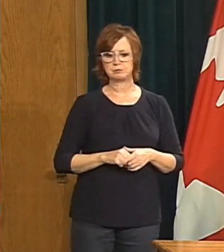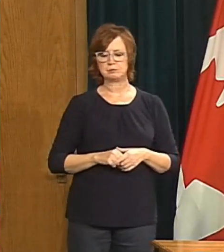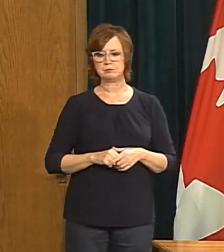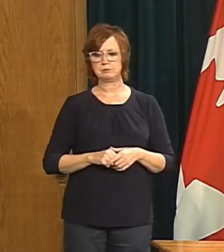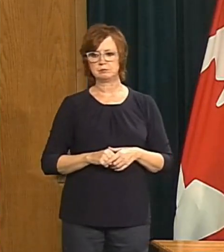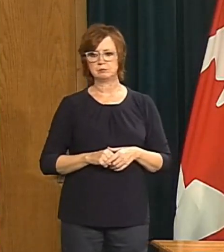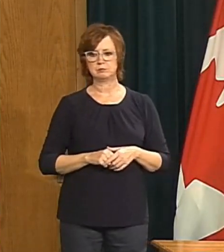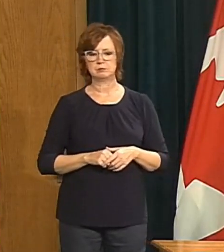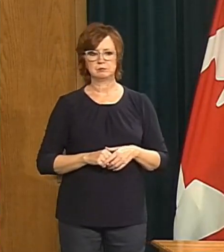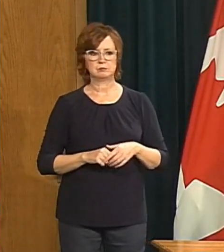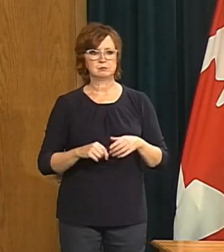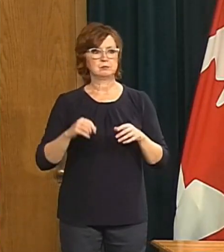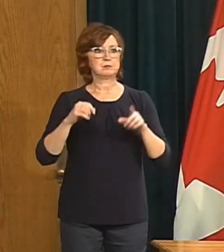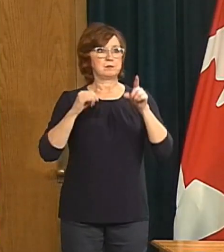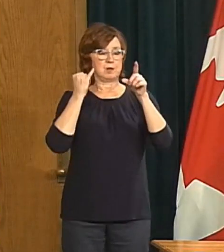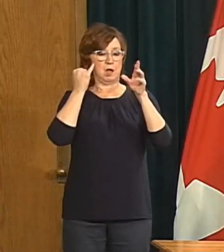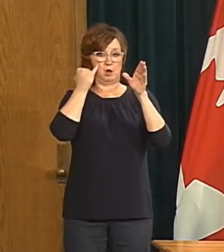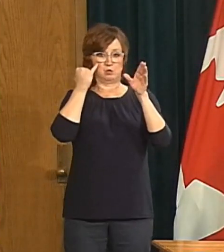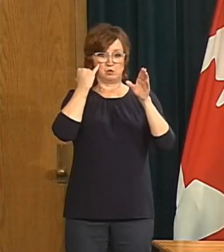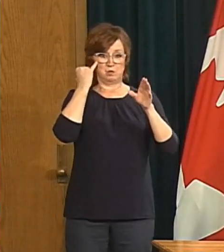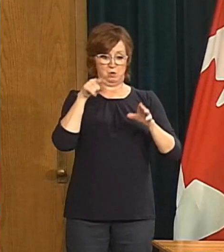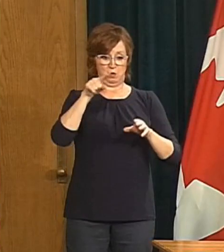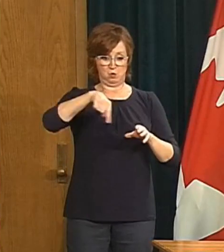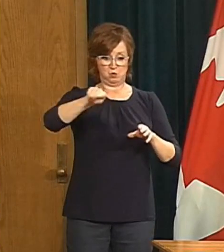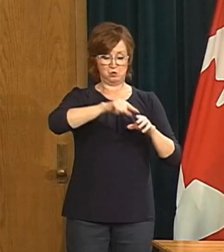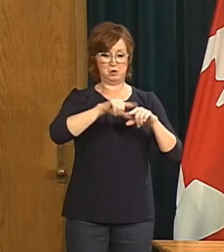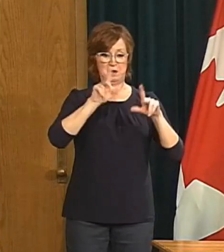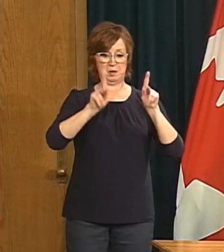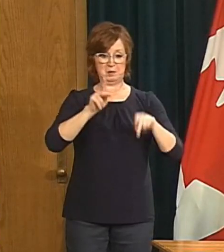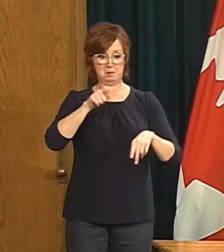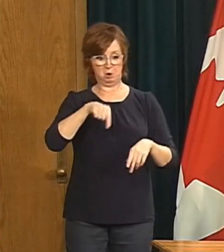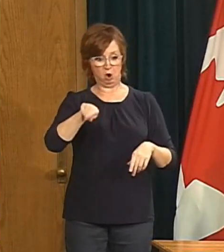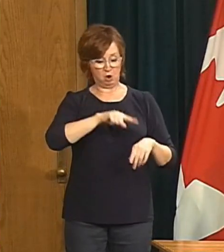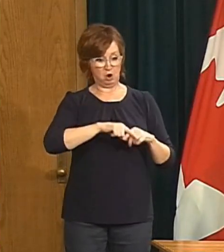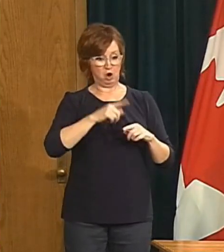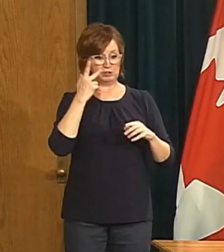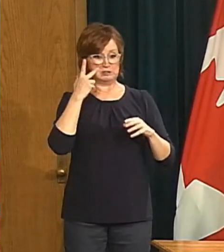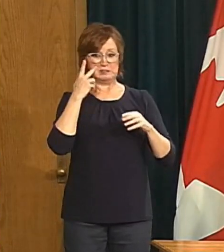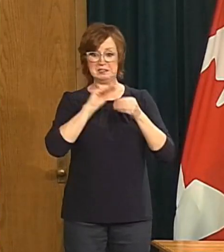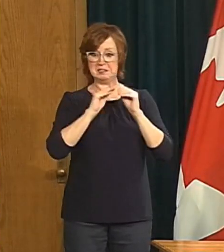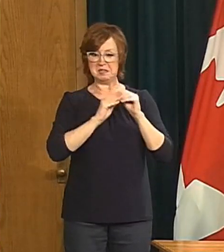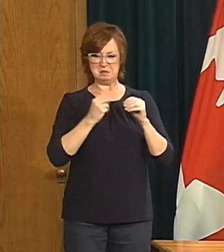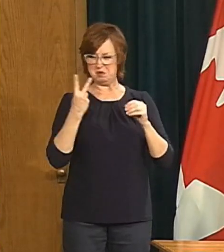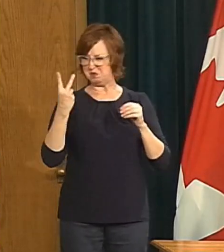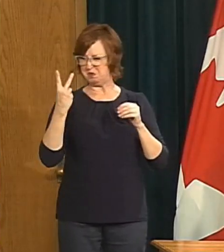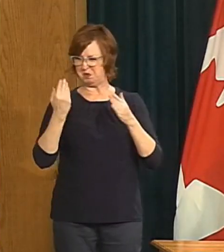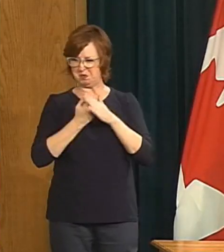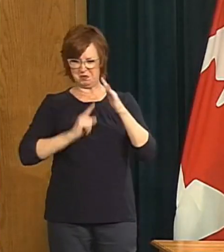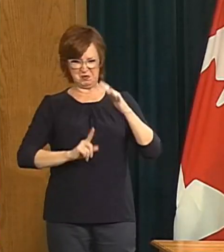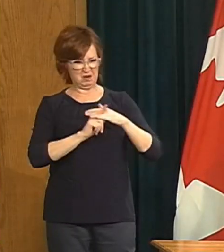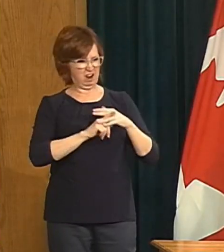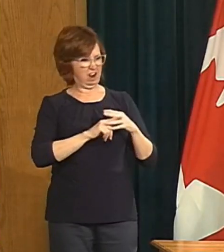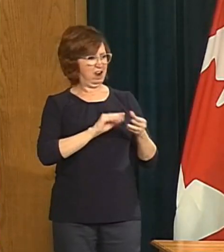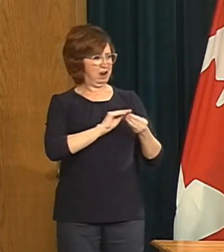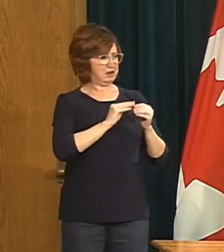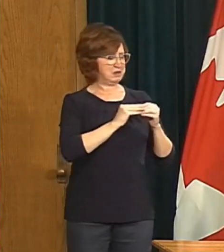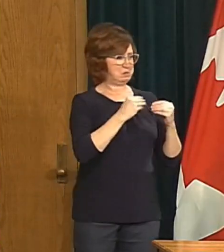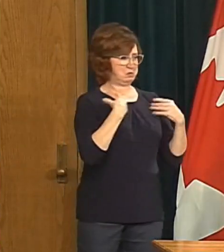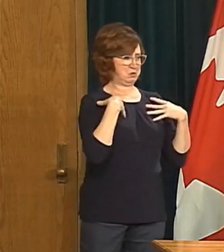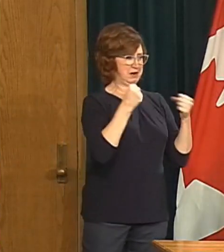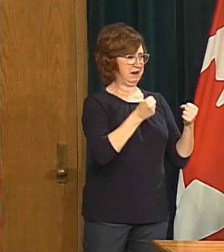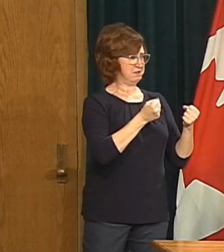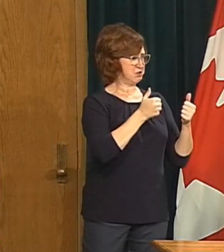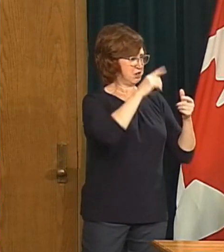positive numbers and thinking that, you know, everything's working and they can go back to life as it was before? What message would you have for